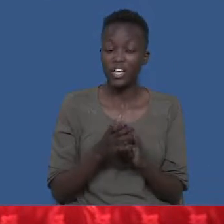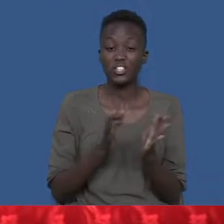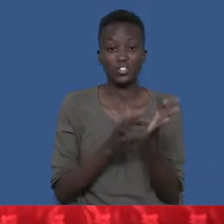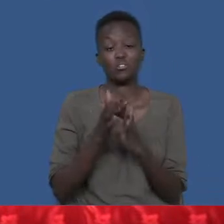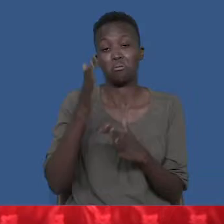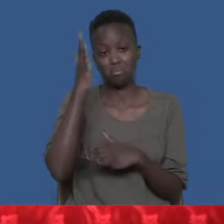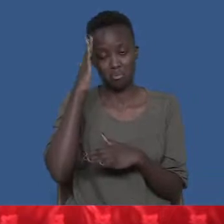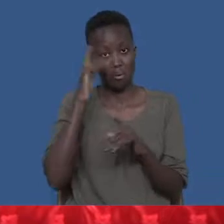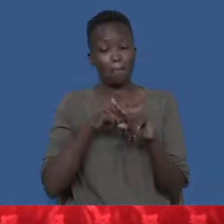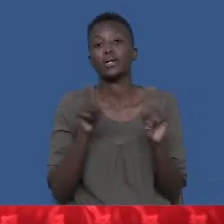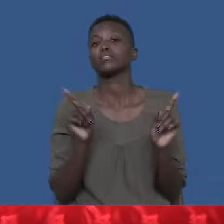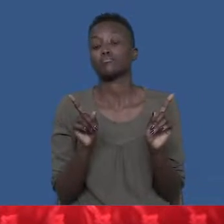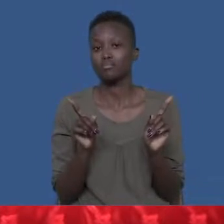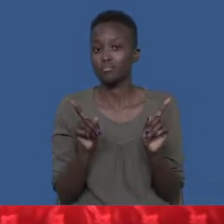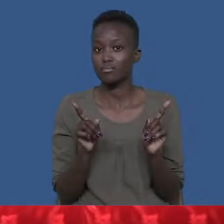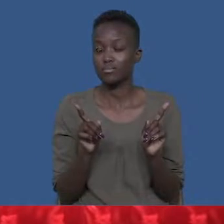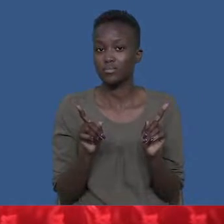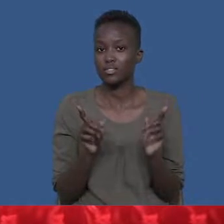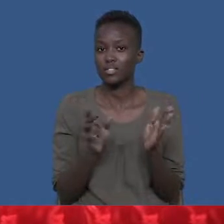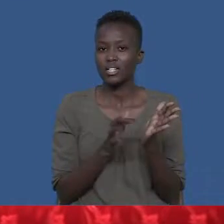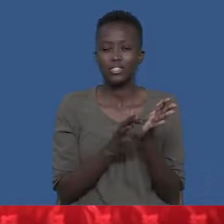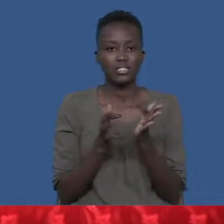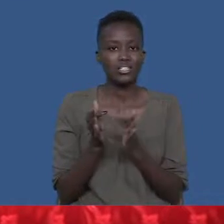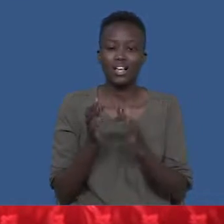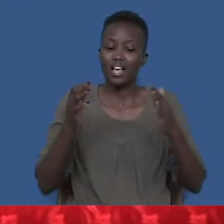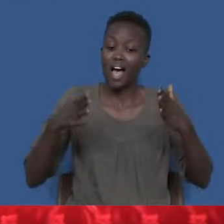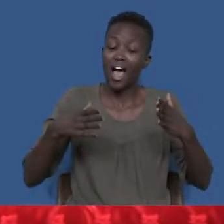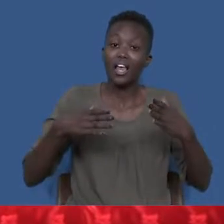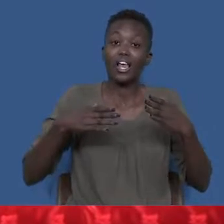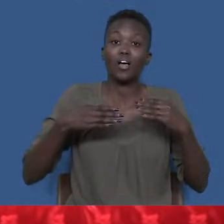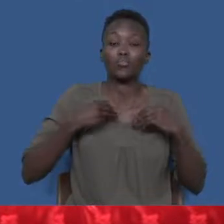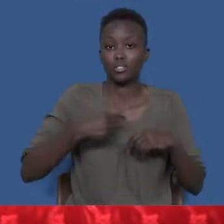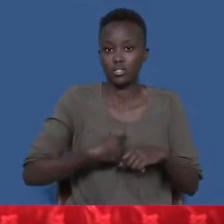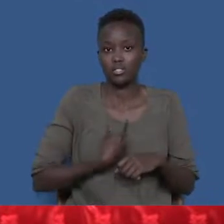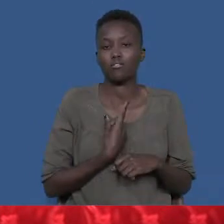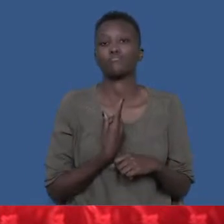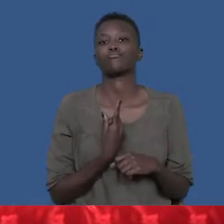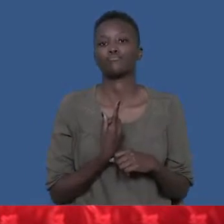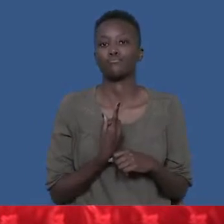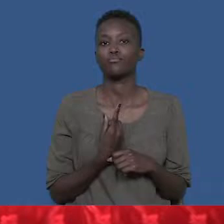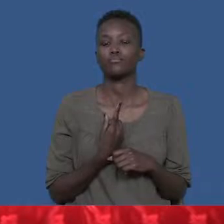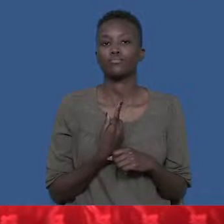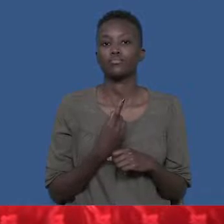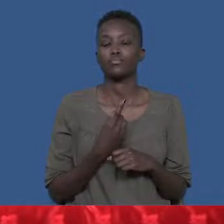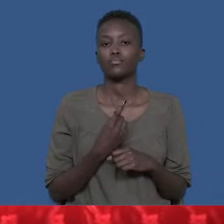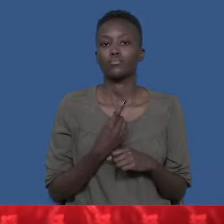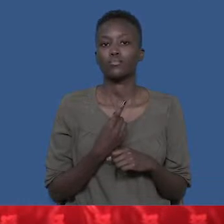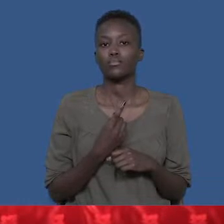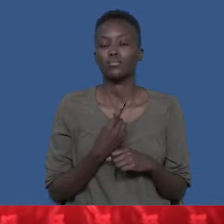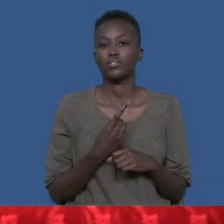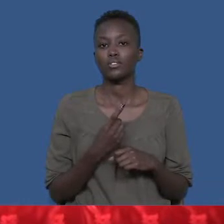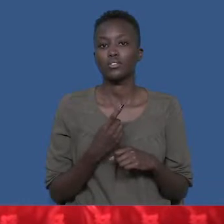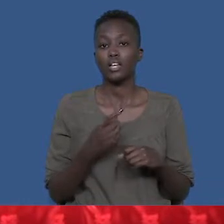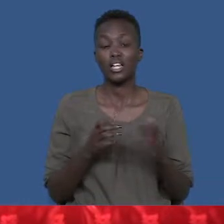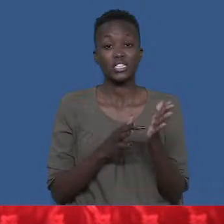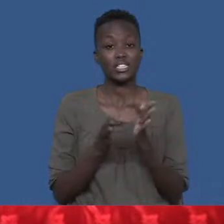assurances. However, he allowed himself to be part of what God was doing, to be